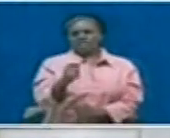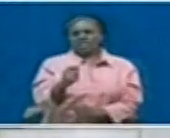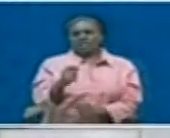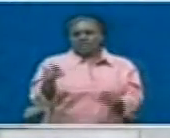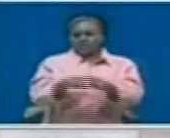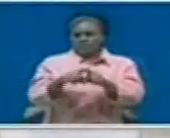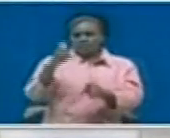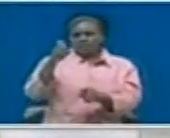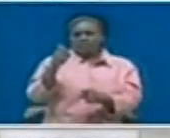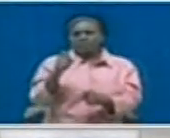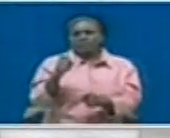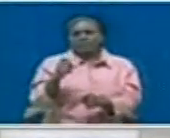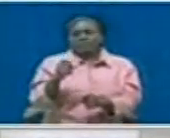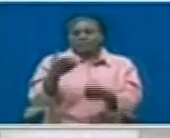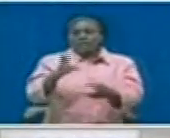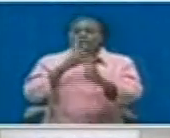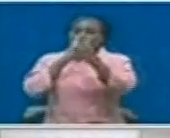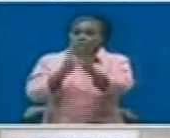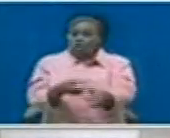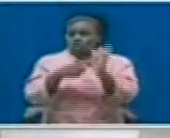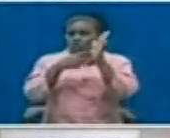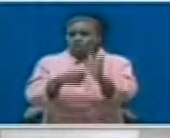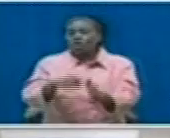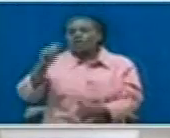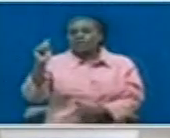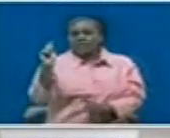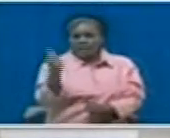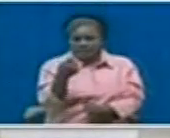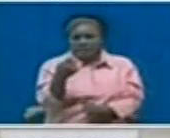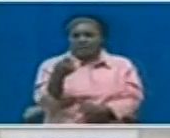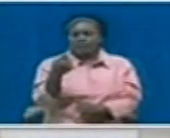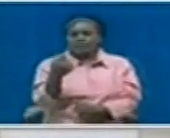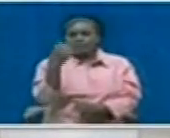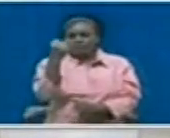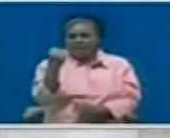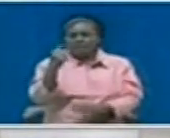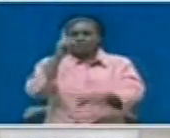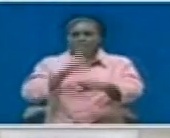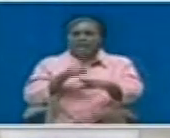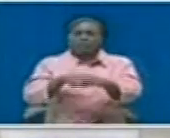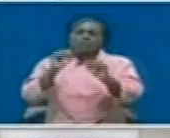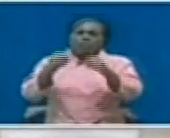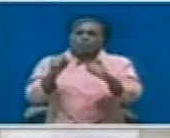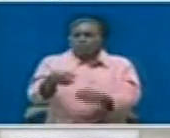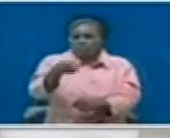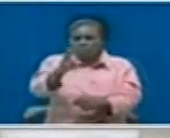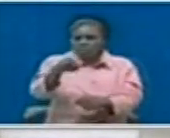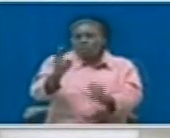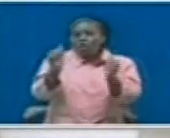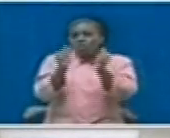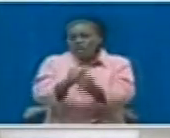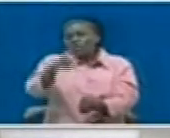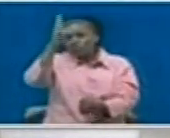the executioner? An existing report shows that in Kenya, one is five times more likely to be shot by a